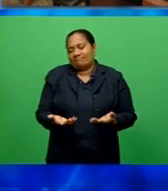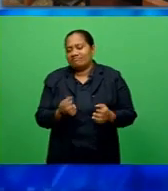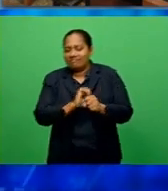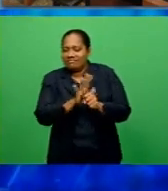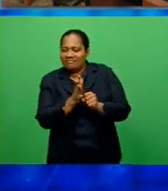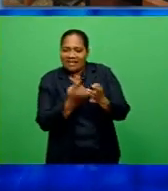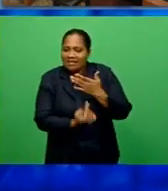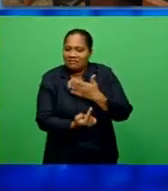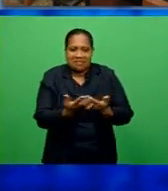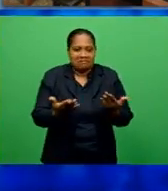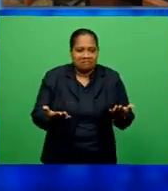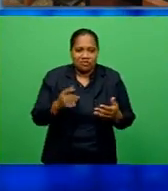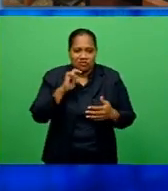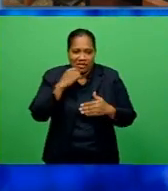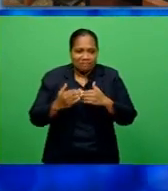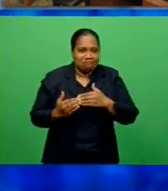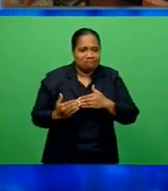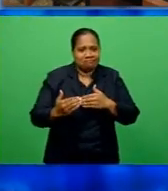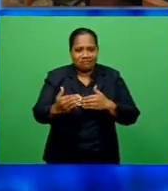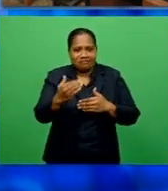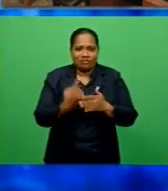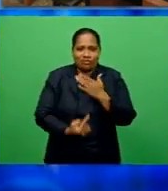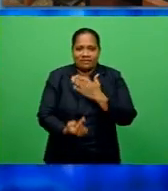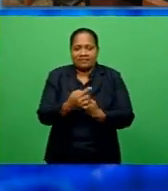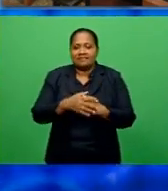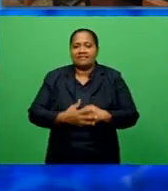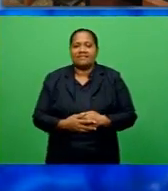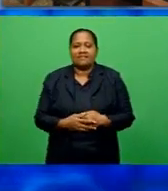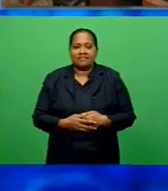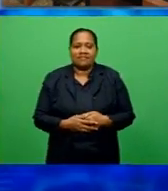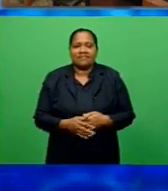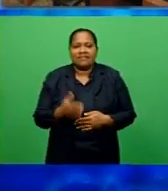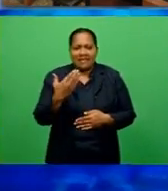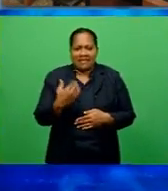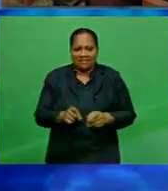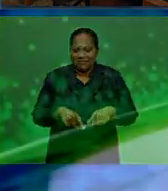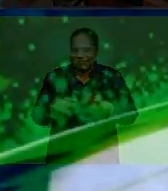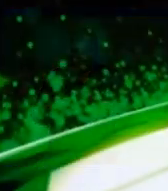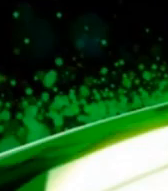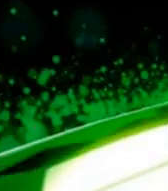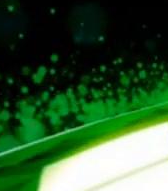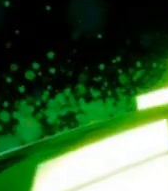Lomoni Valley Showcase, an art exhibition that features interior design and decor.